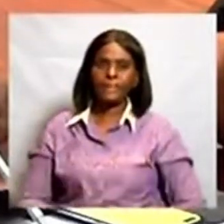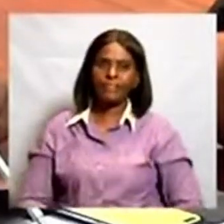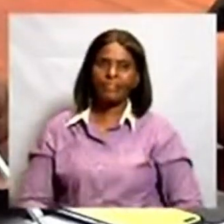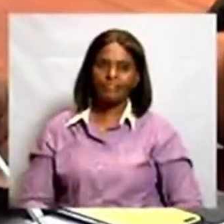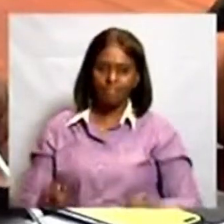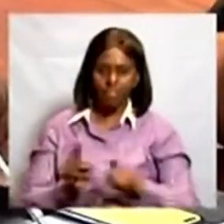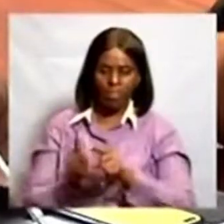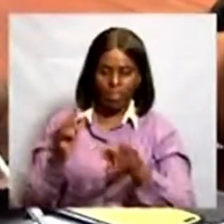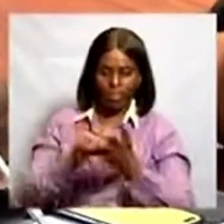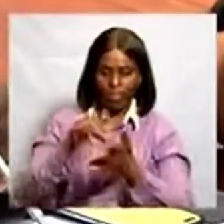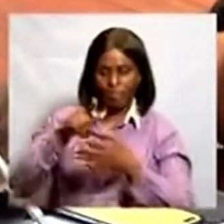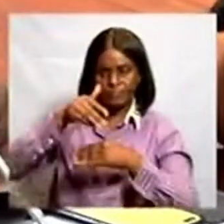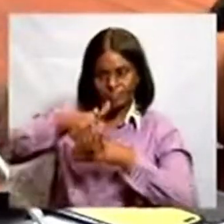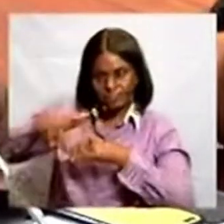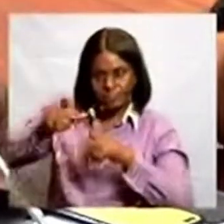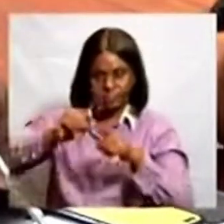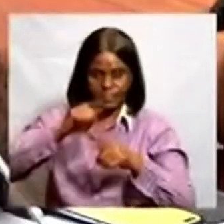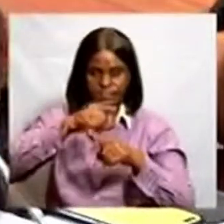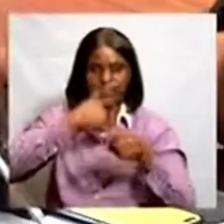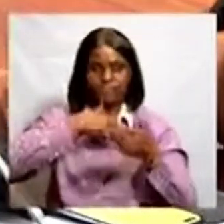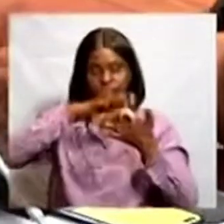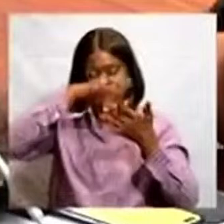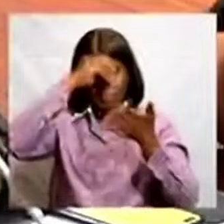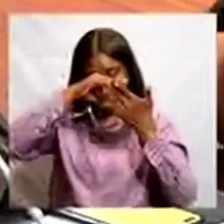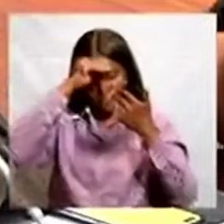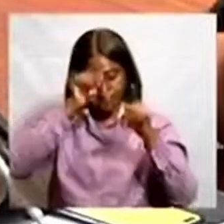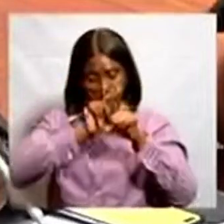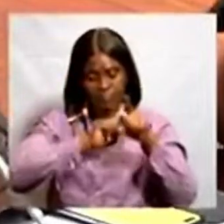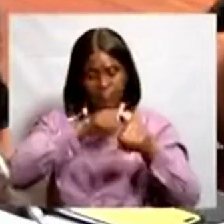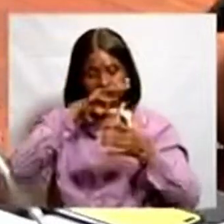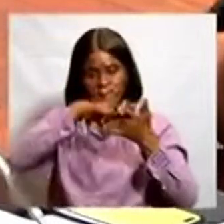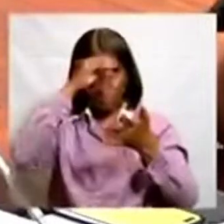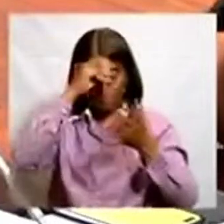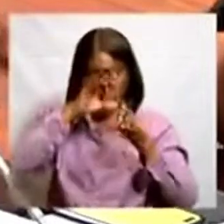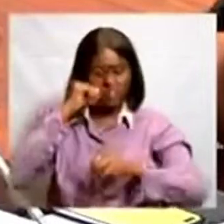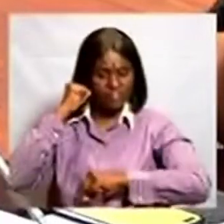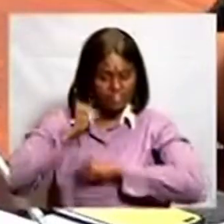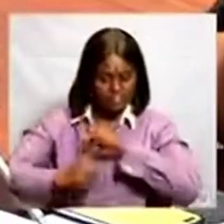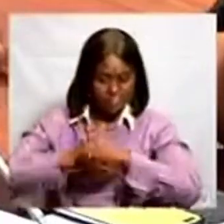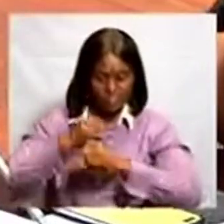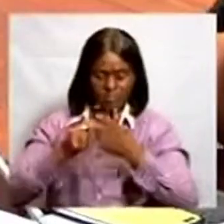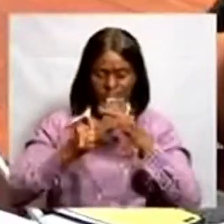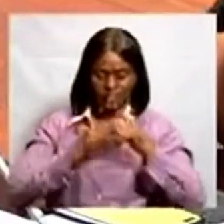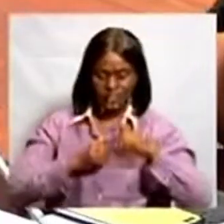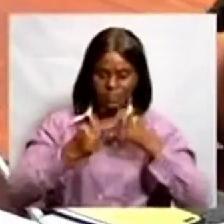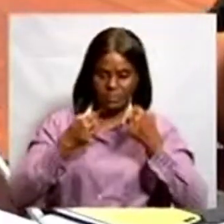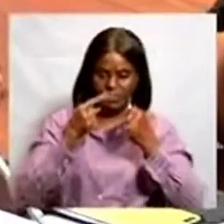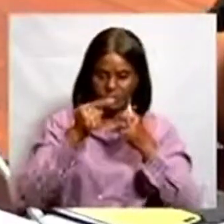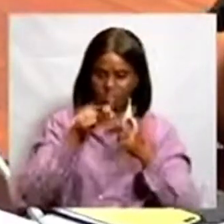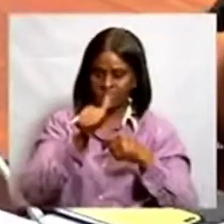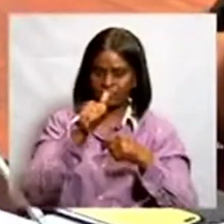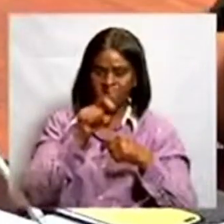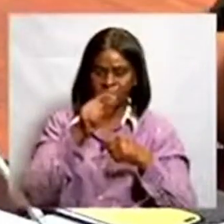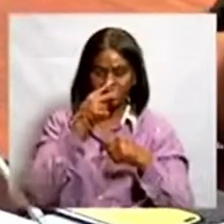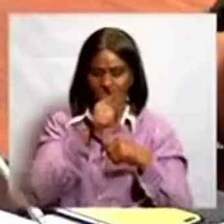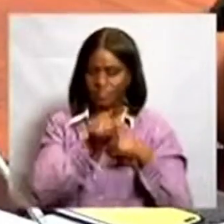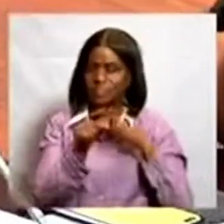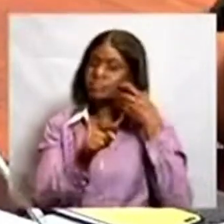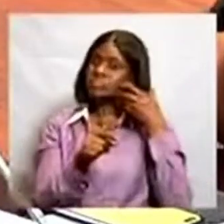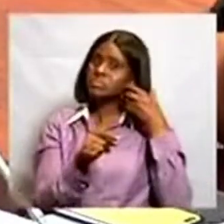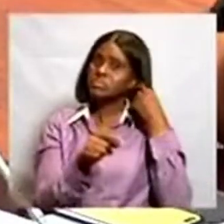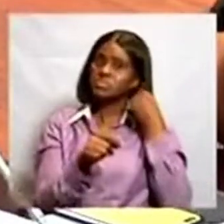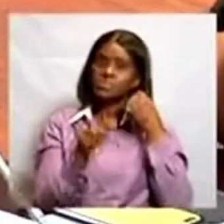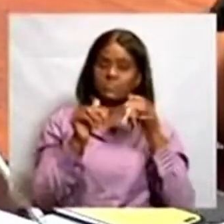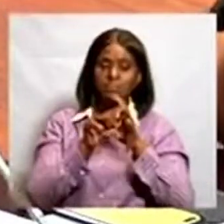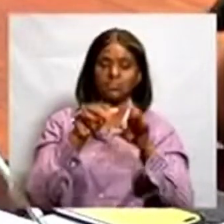And then you go and deregister, but it had students, and these students go on suffering. I think this is what I'm trying to say. You really need to look at this in